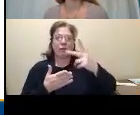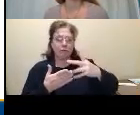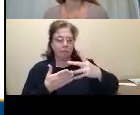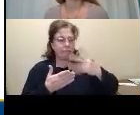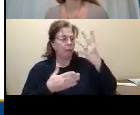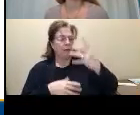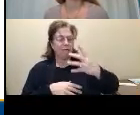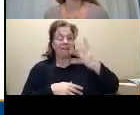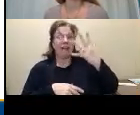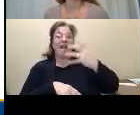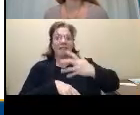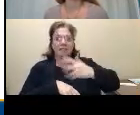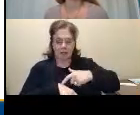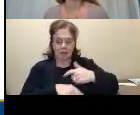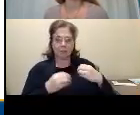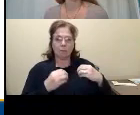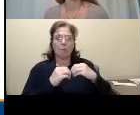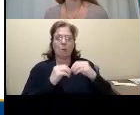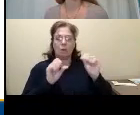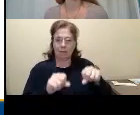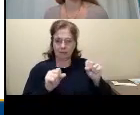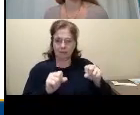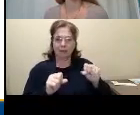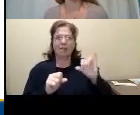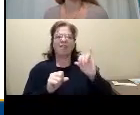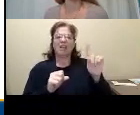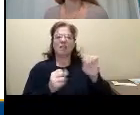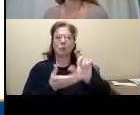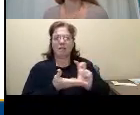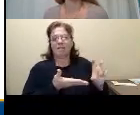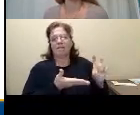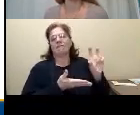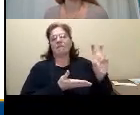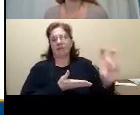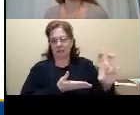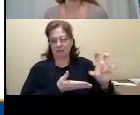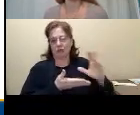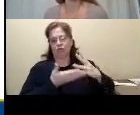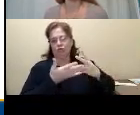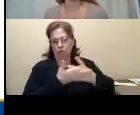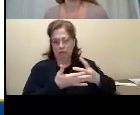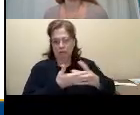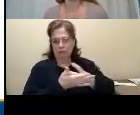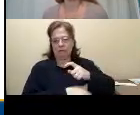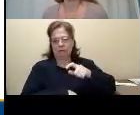And so those are where we're putting our screening dollars and our screening efforts right now.